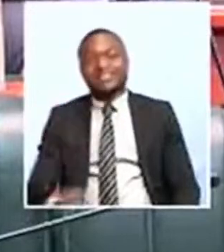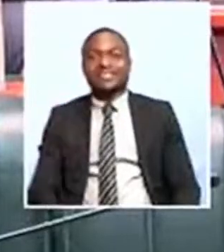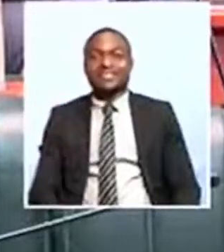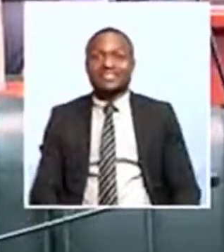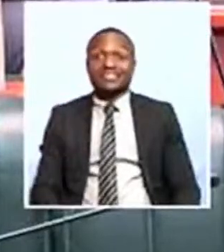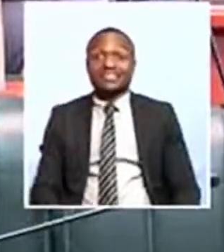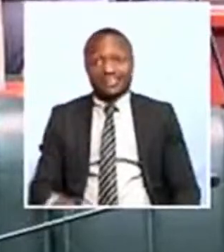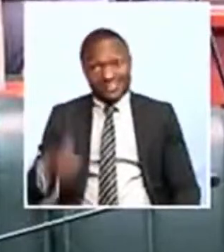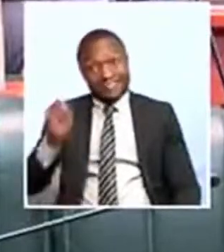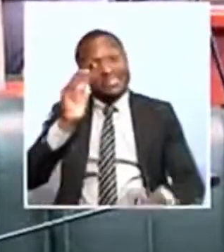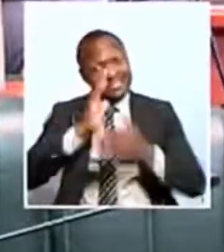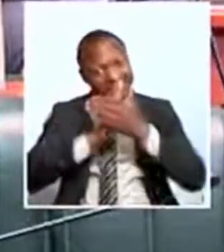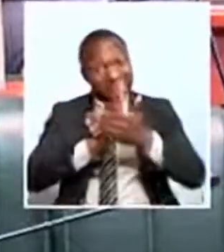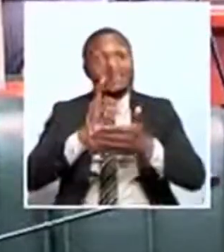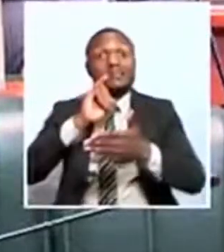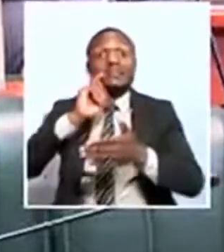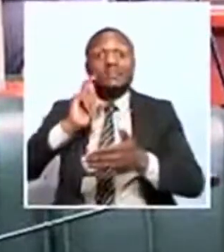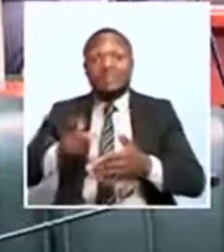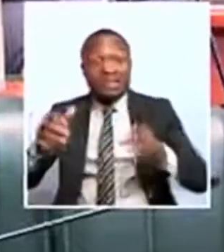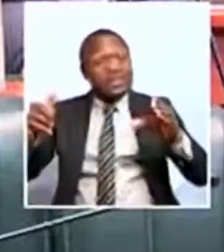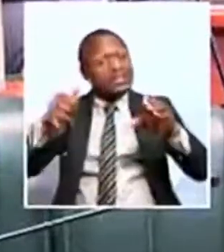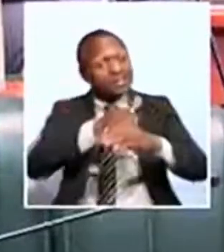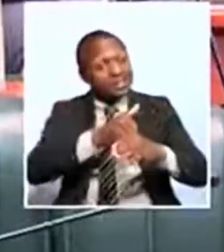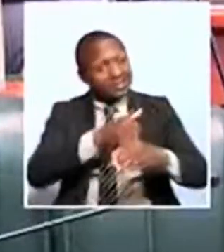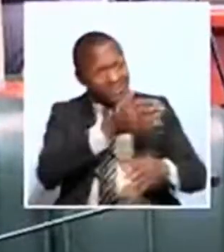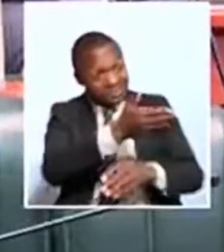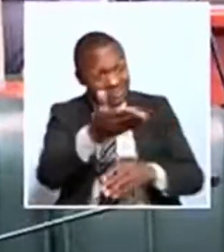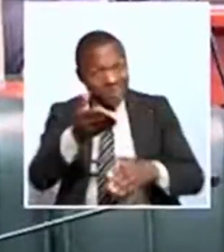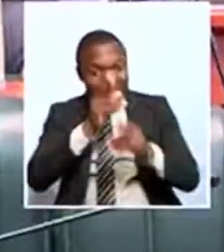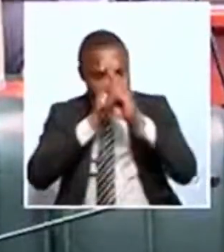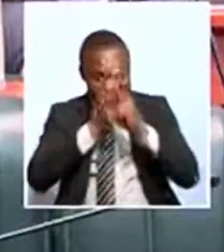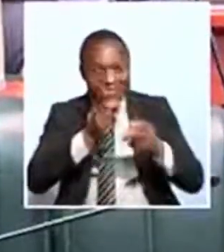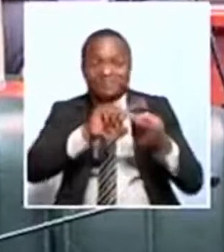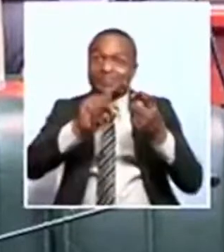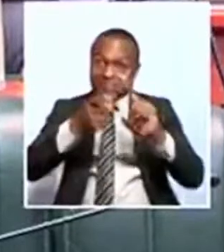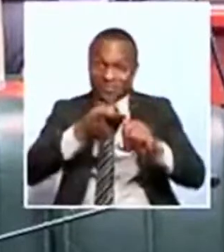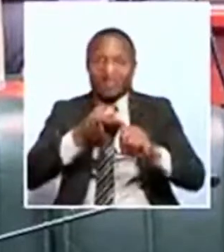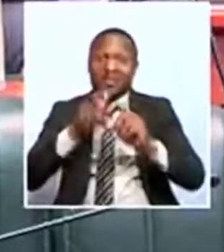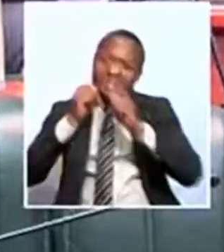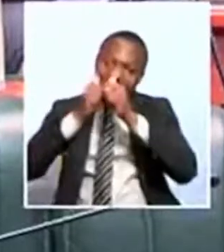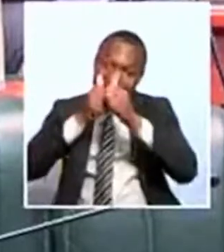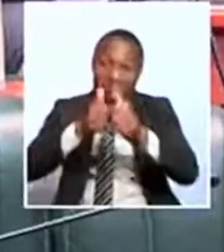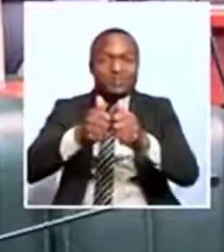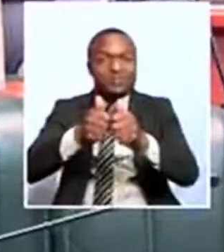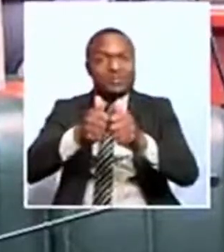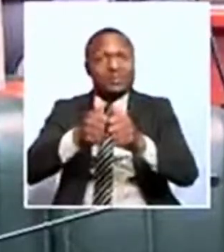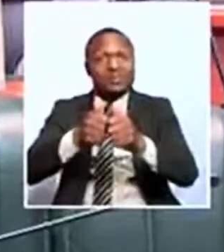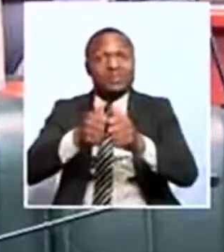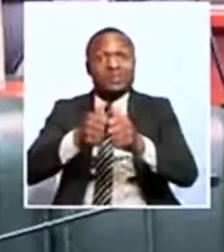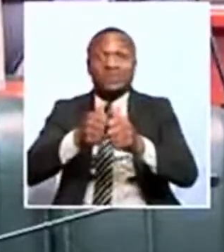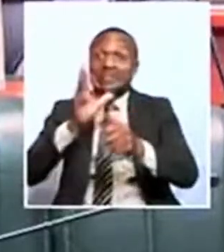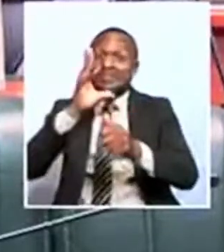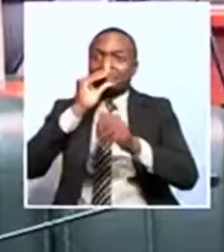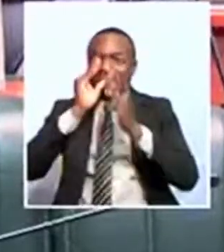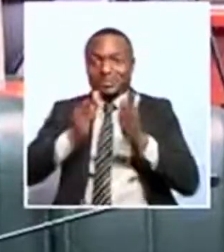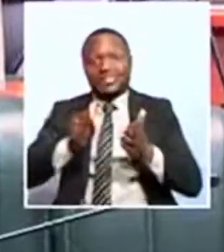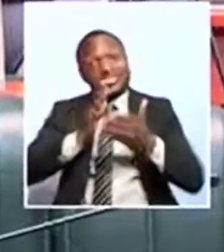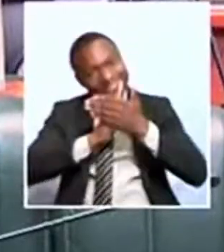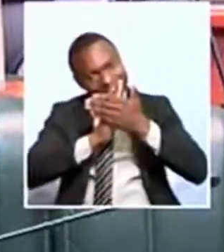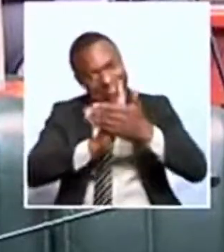I've been guided that I should not engage you, my honorable colleagues. So I will follow what my able speaker has